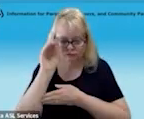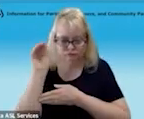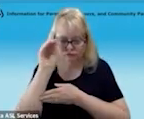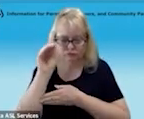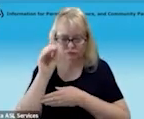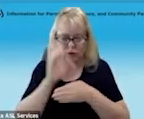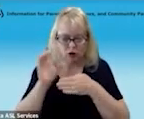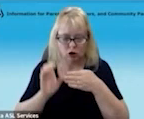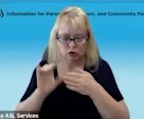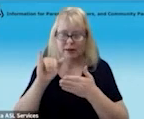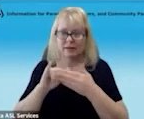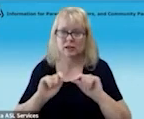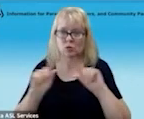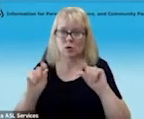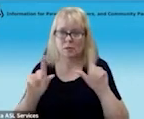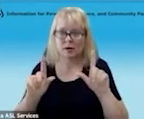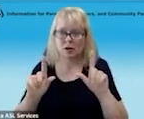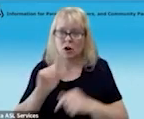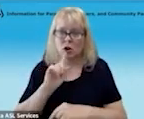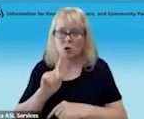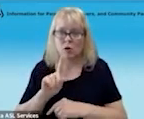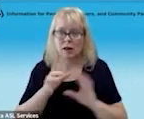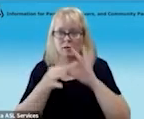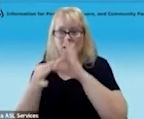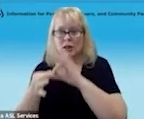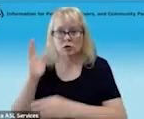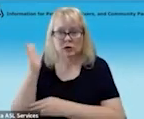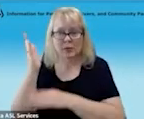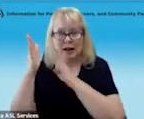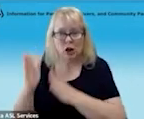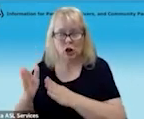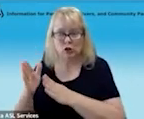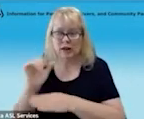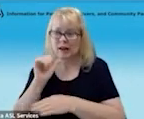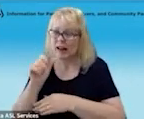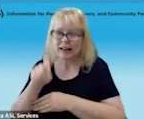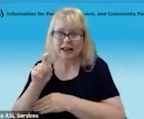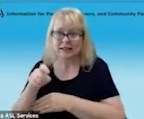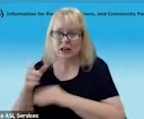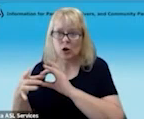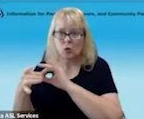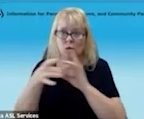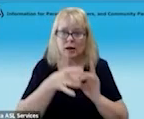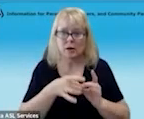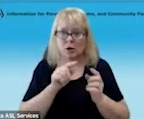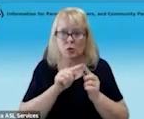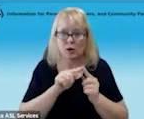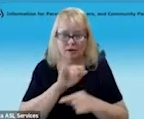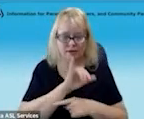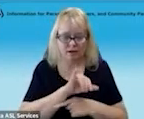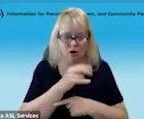moderator. Before we begin, please be advised that the findings, opinions,